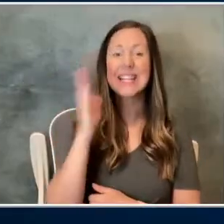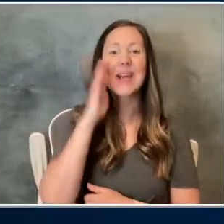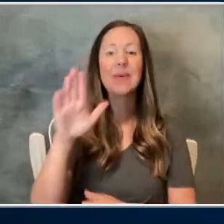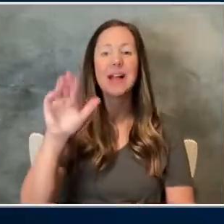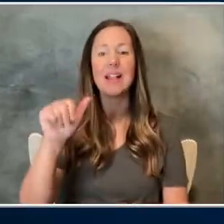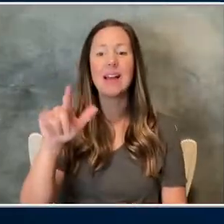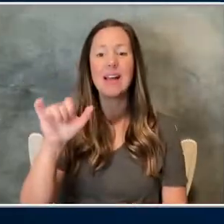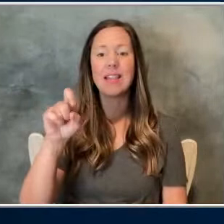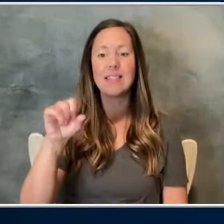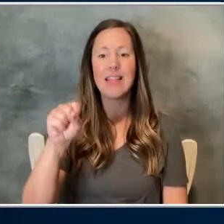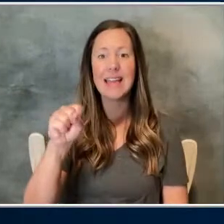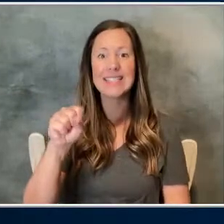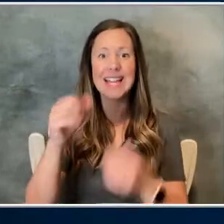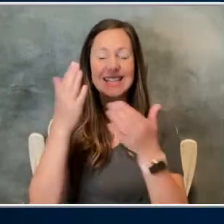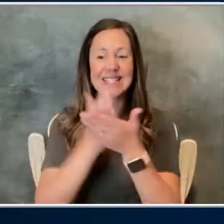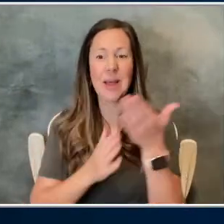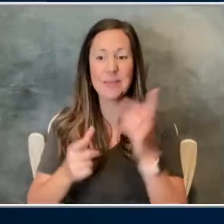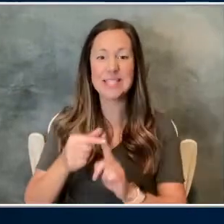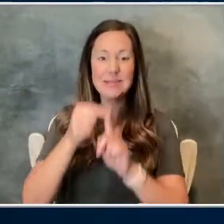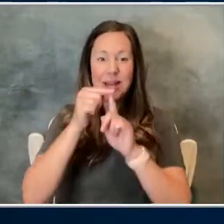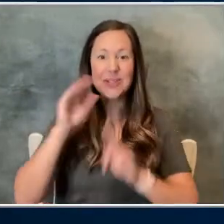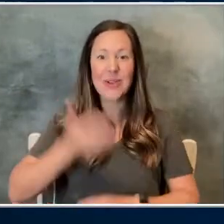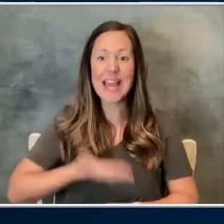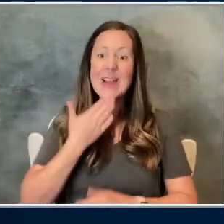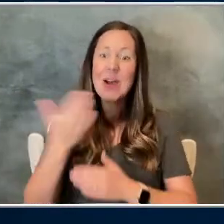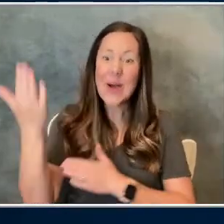some special guests. Good morning, Alexis.